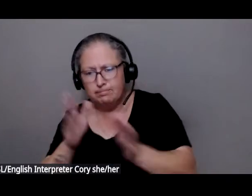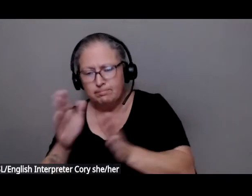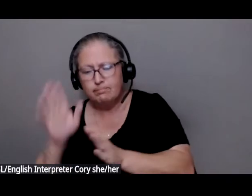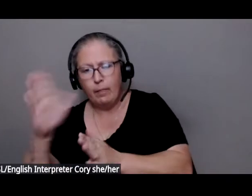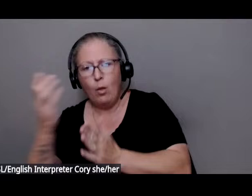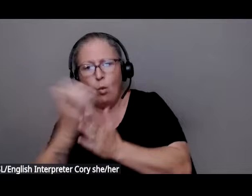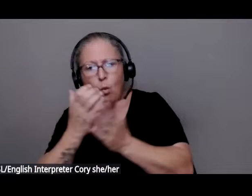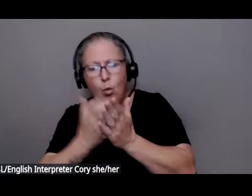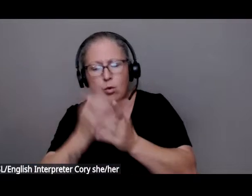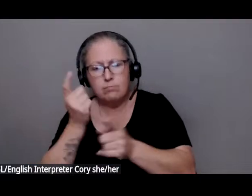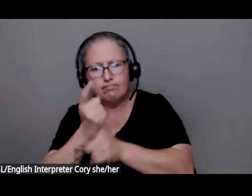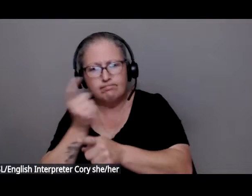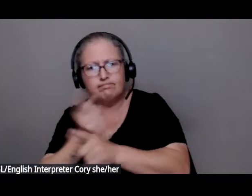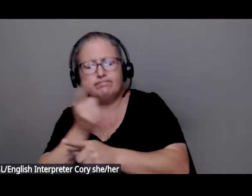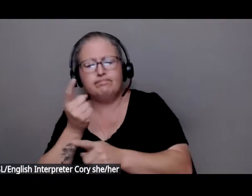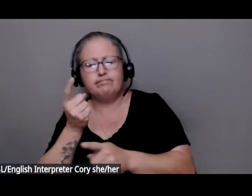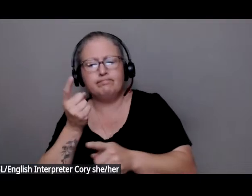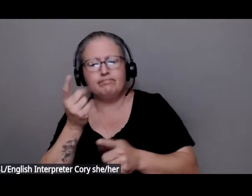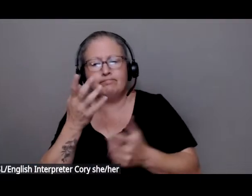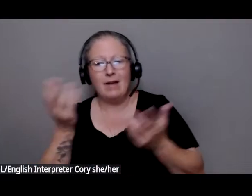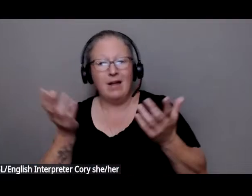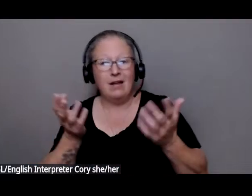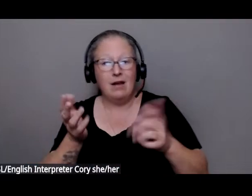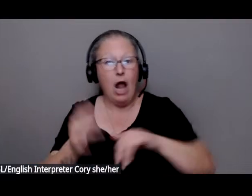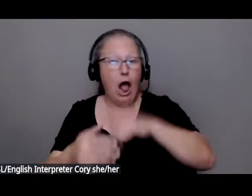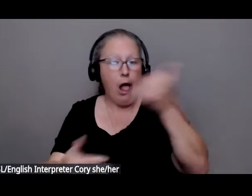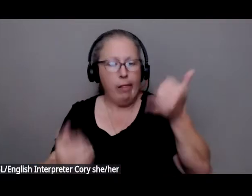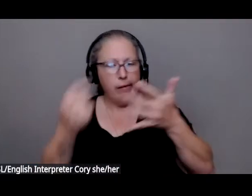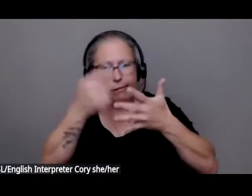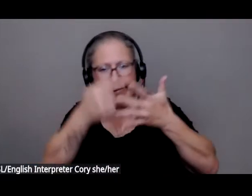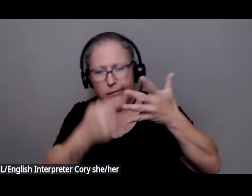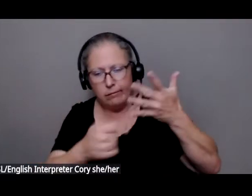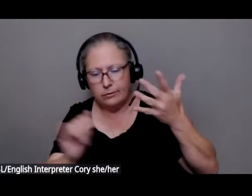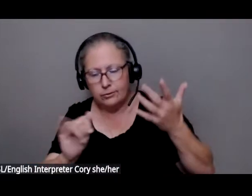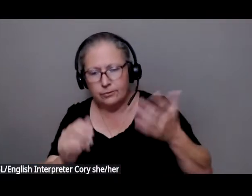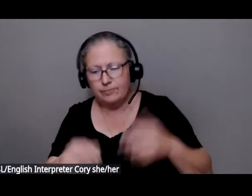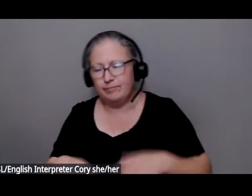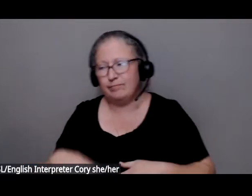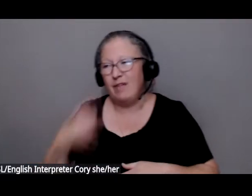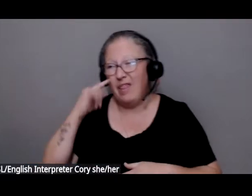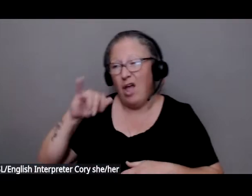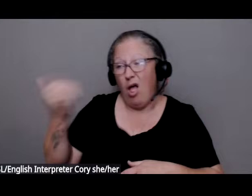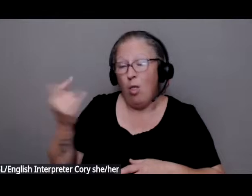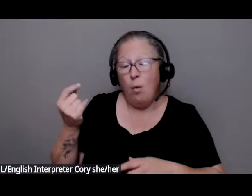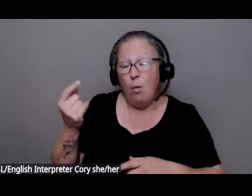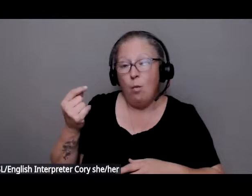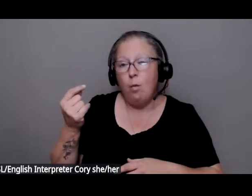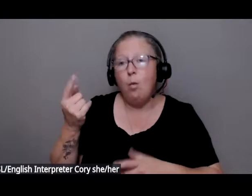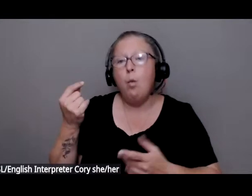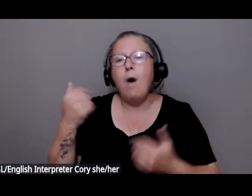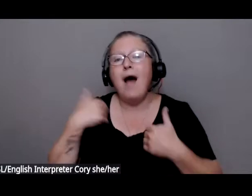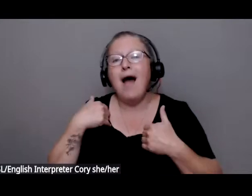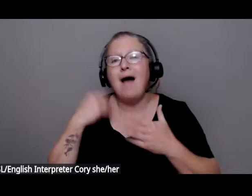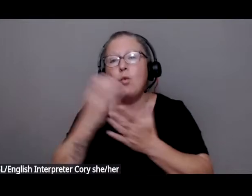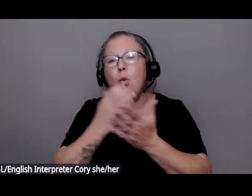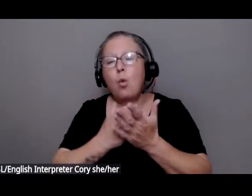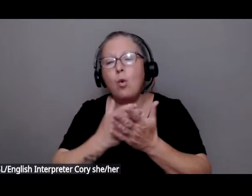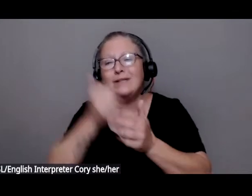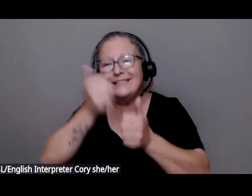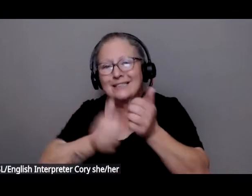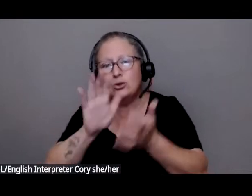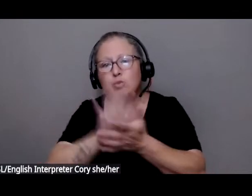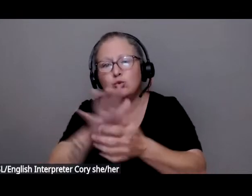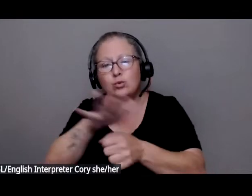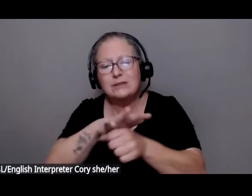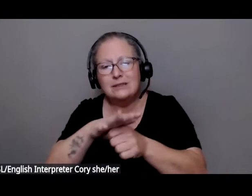appropriately. And then I don't know, there's other variables. I think one of the variables is what courses are offered at each school site. And now we're going to let